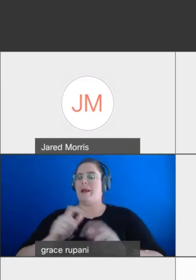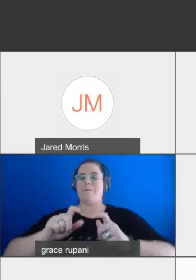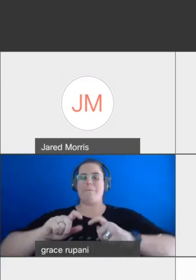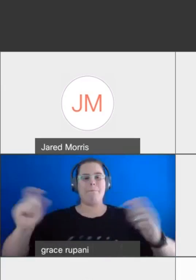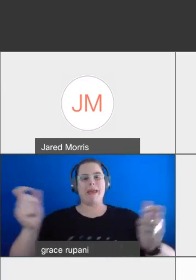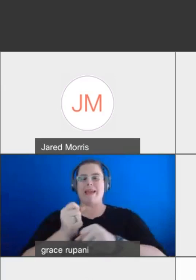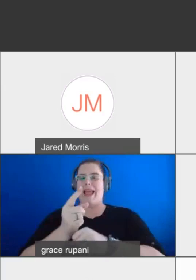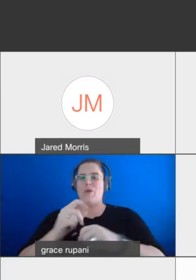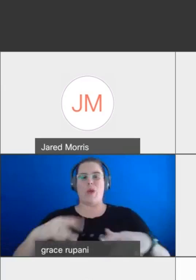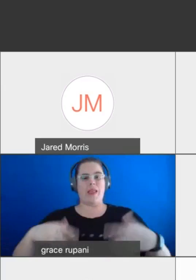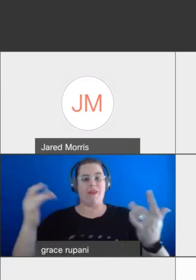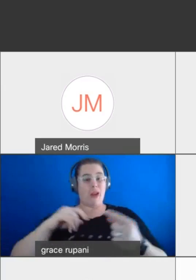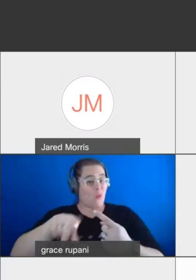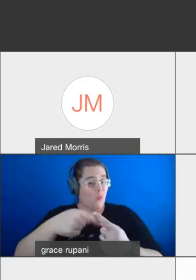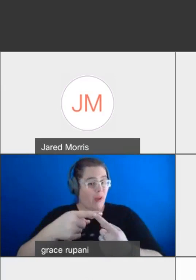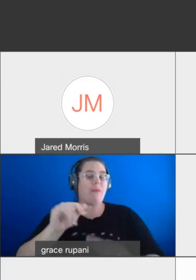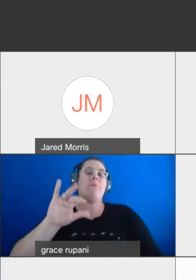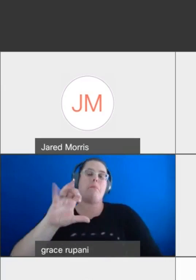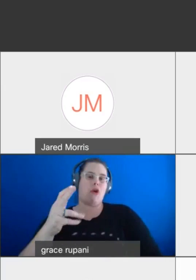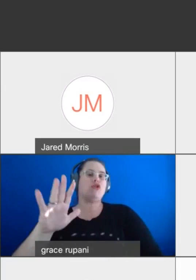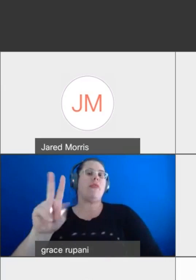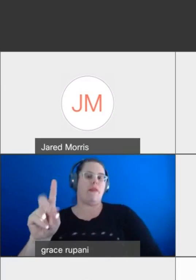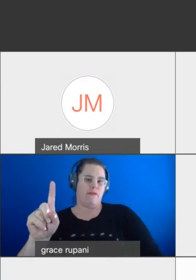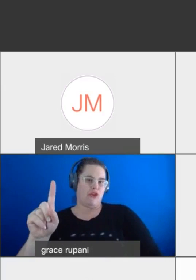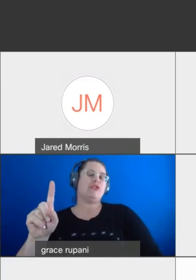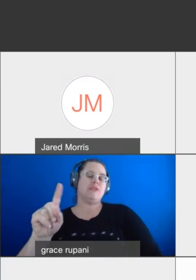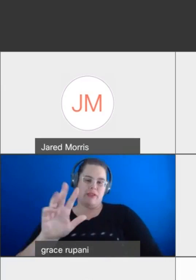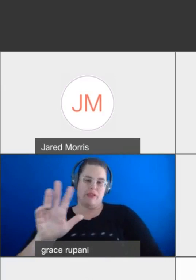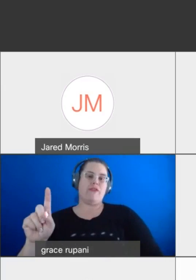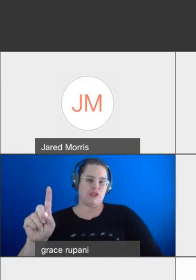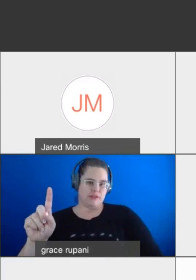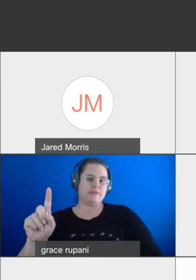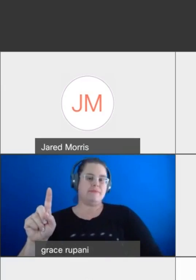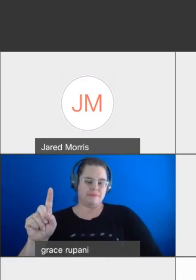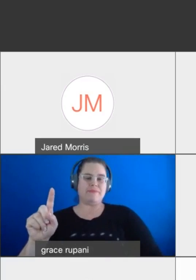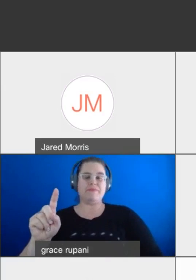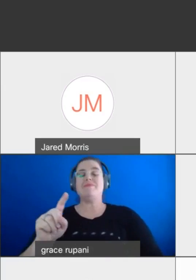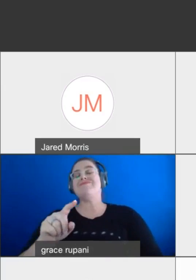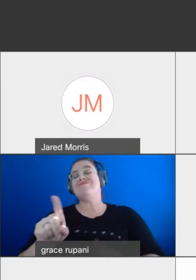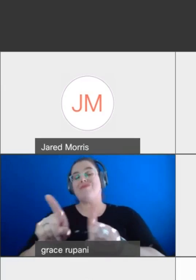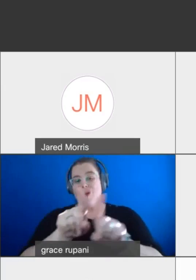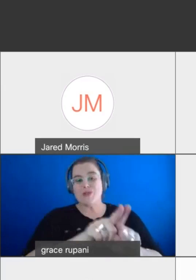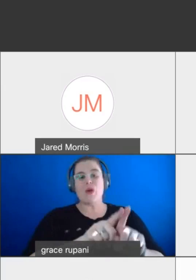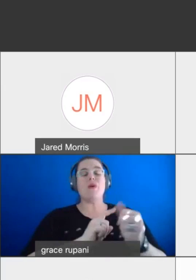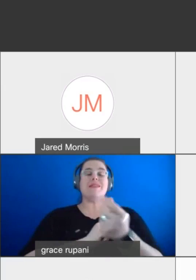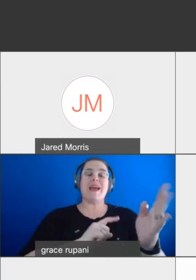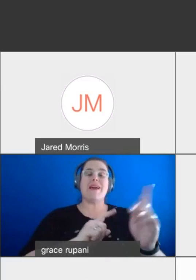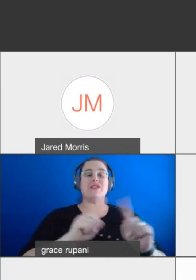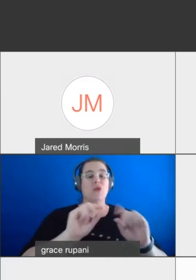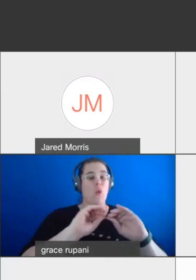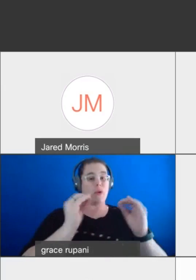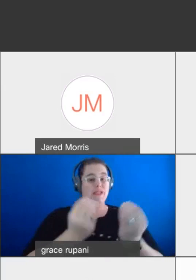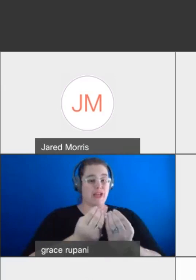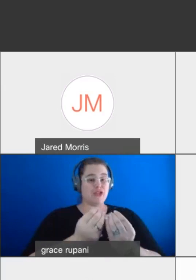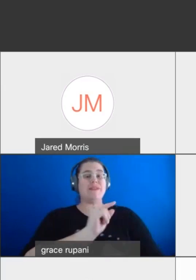31st. In addition, a number of different organizations are having